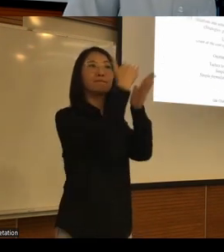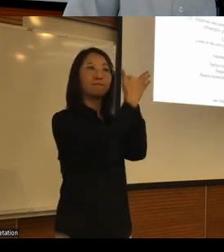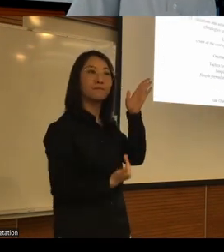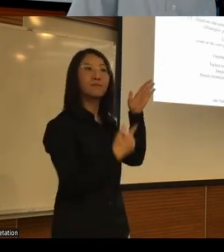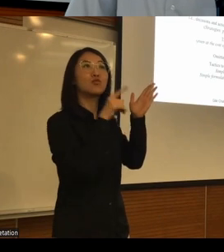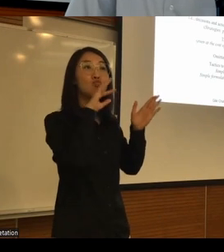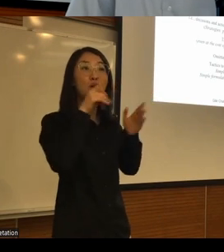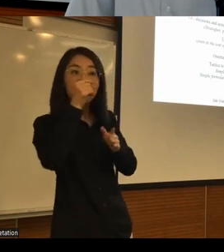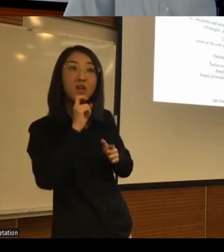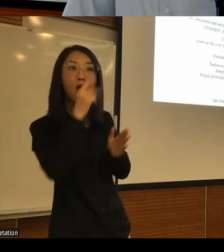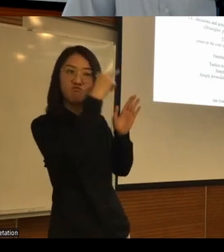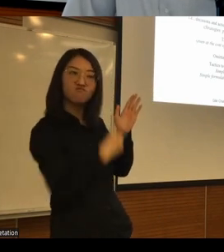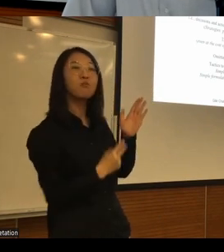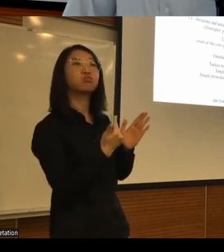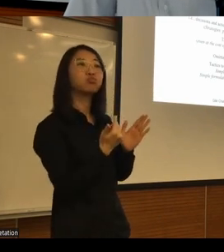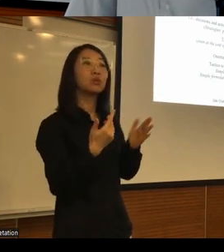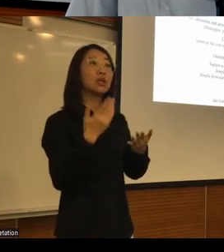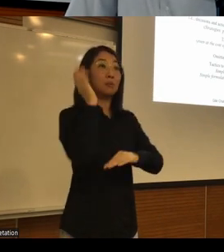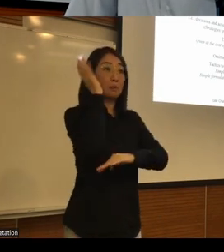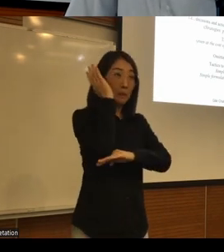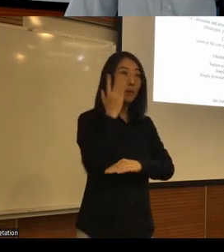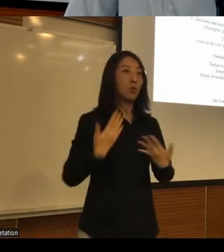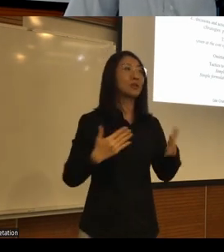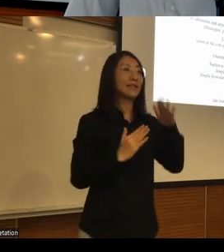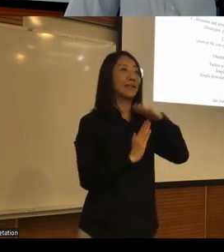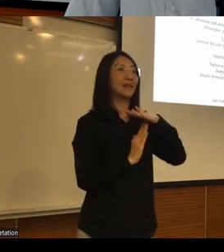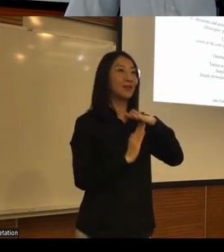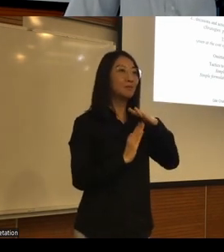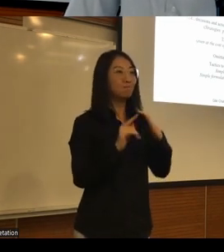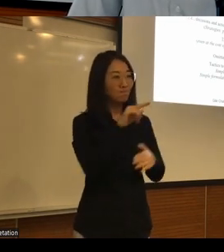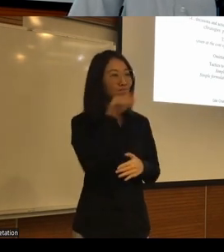think I'll stop here. You've been very patient.